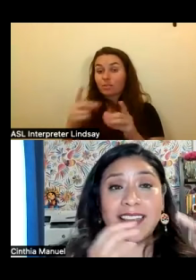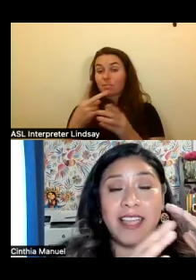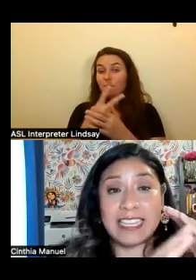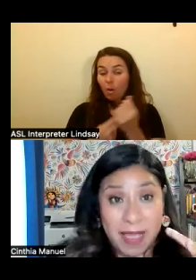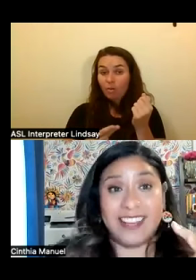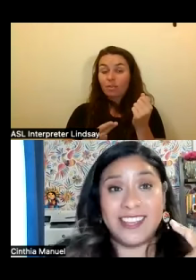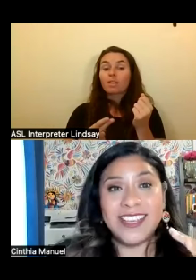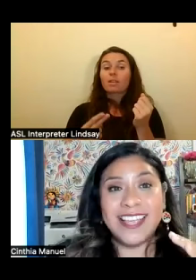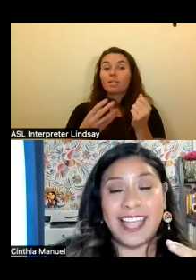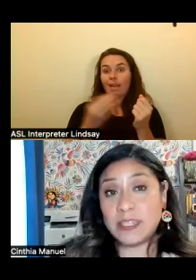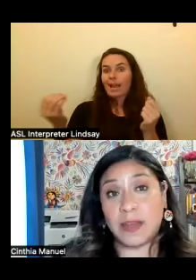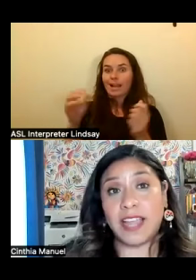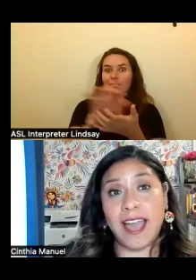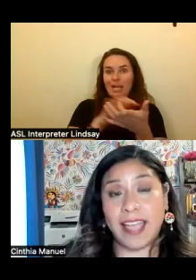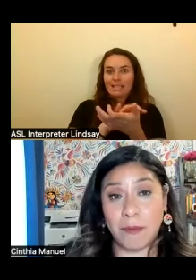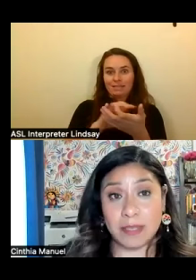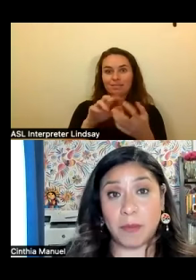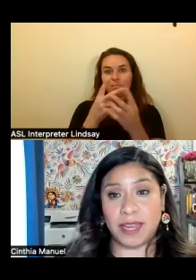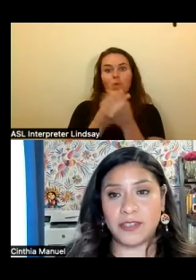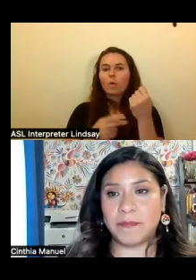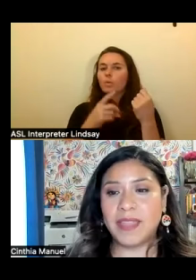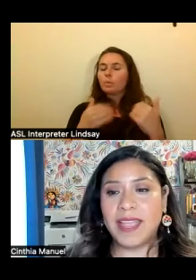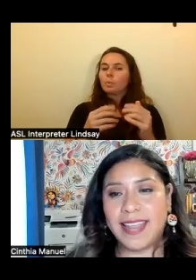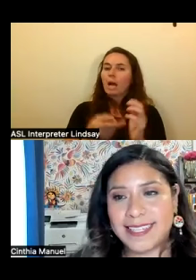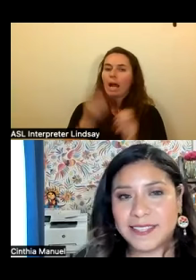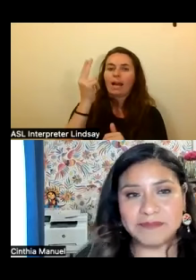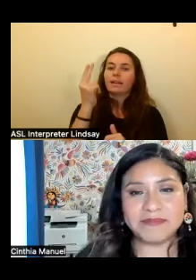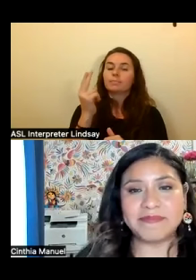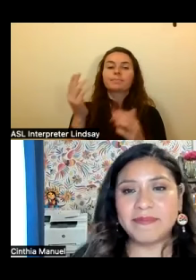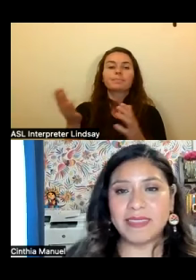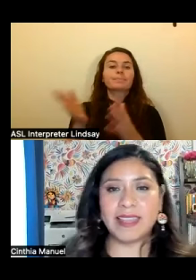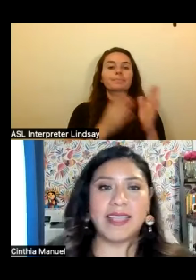and Spanglish, is very high amongst the population. Next.